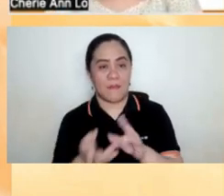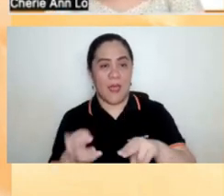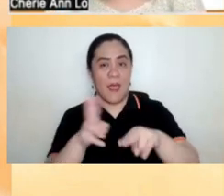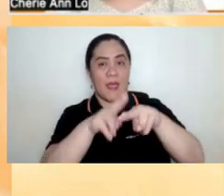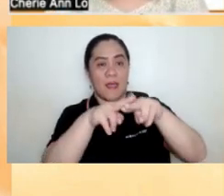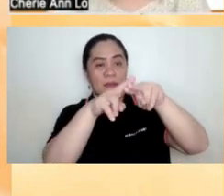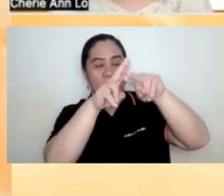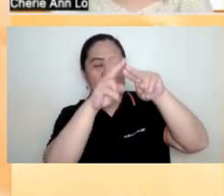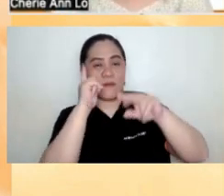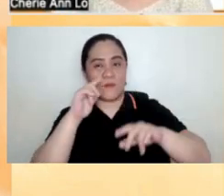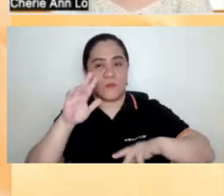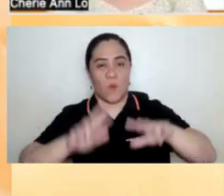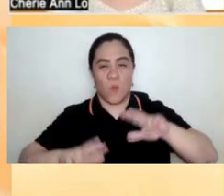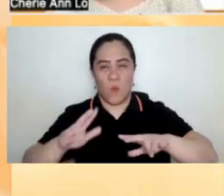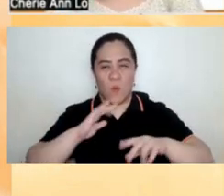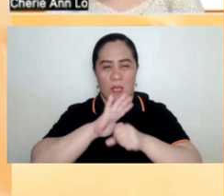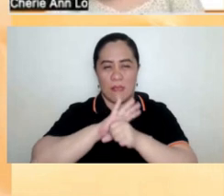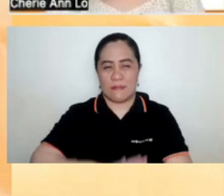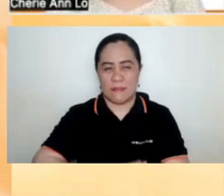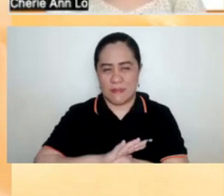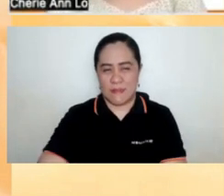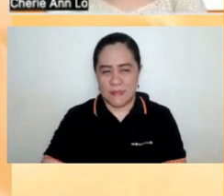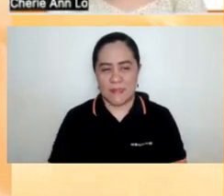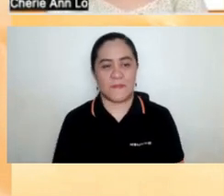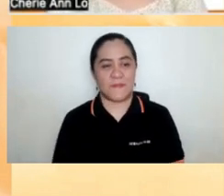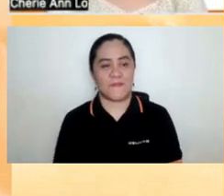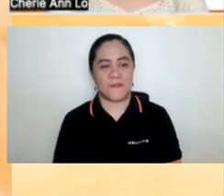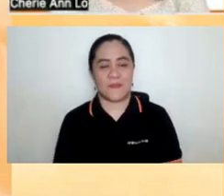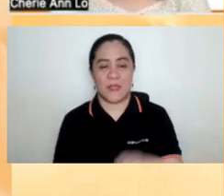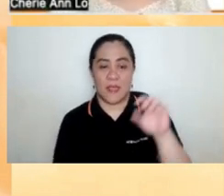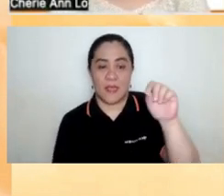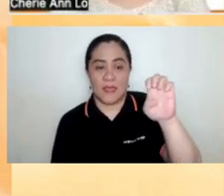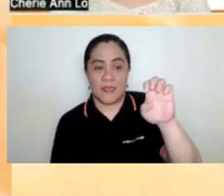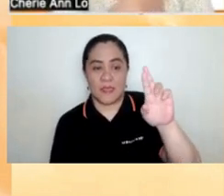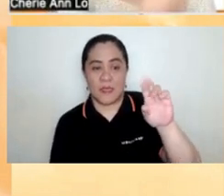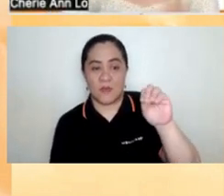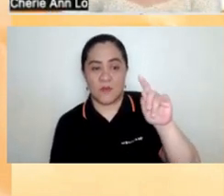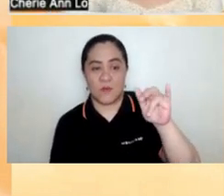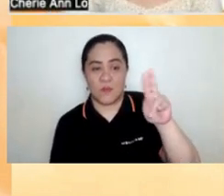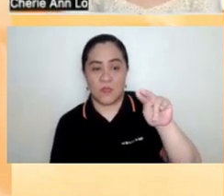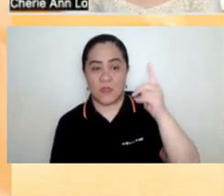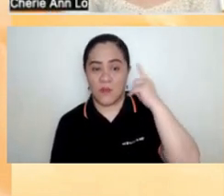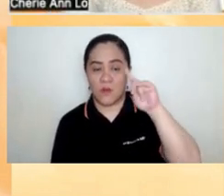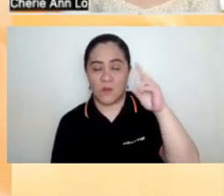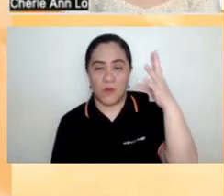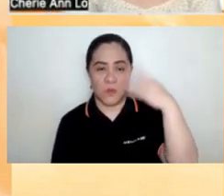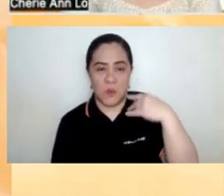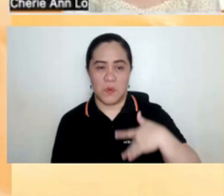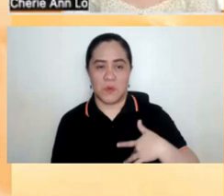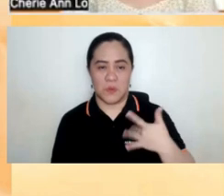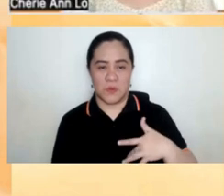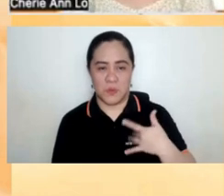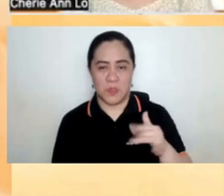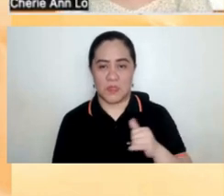for example, serotonin, this is for mood, sleep, or appetite, norepinephrine, alertness and attention, and for